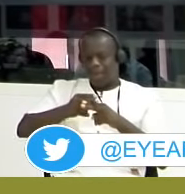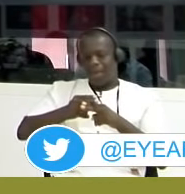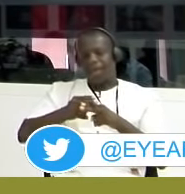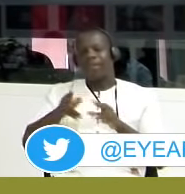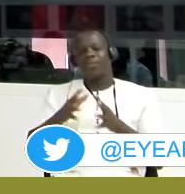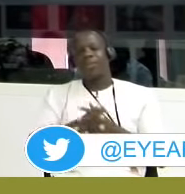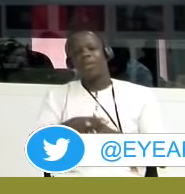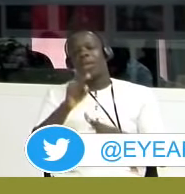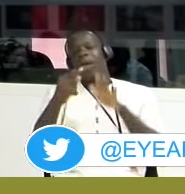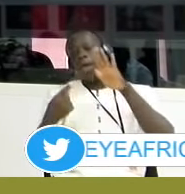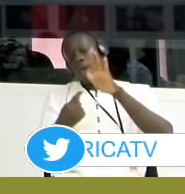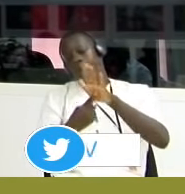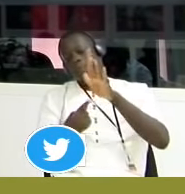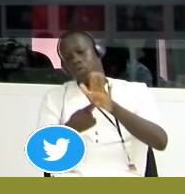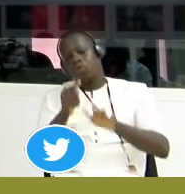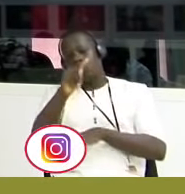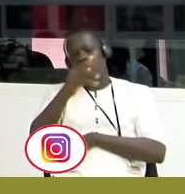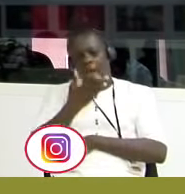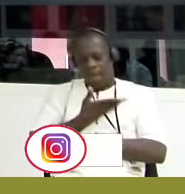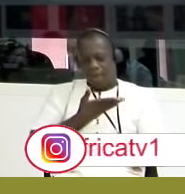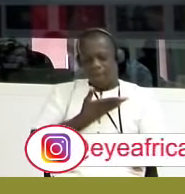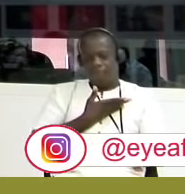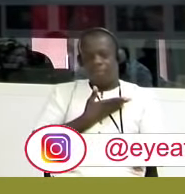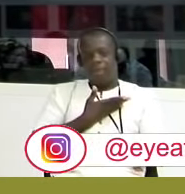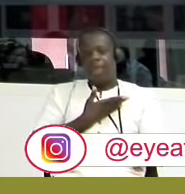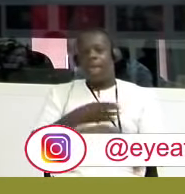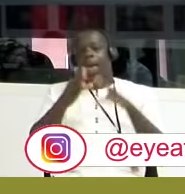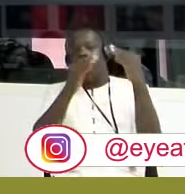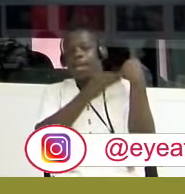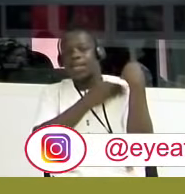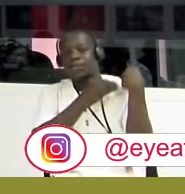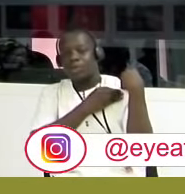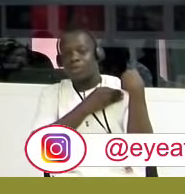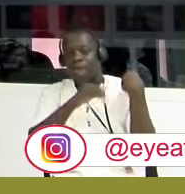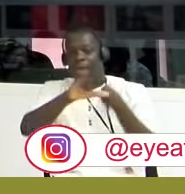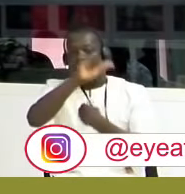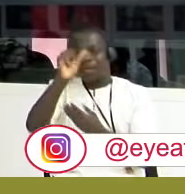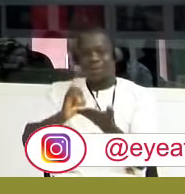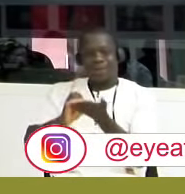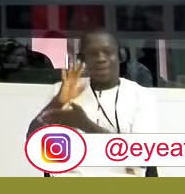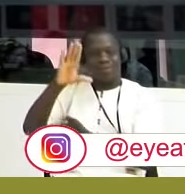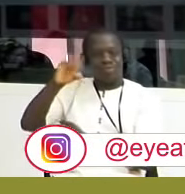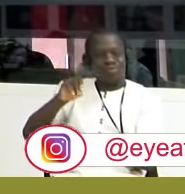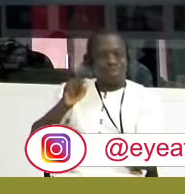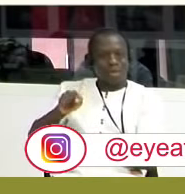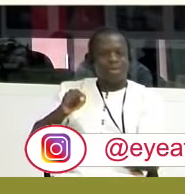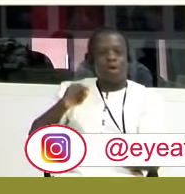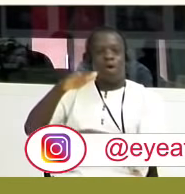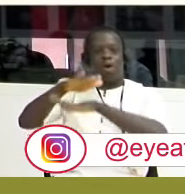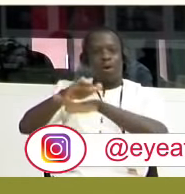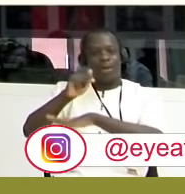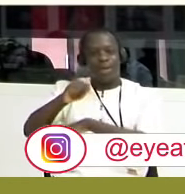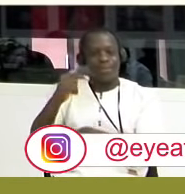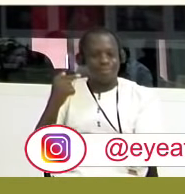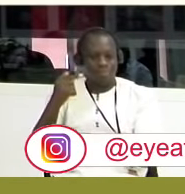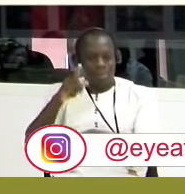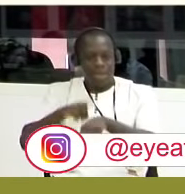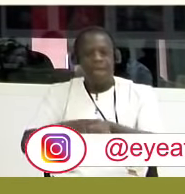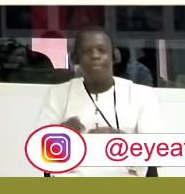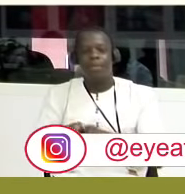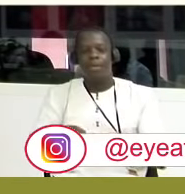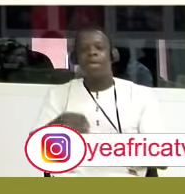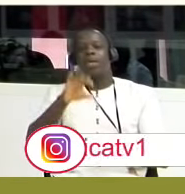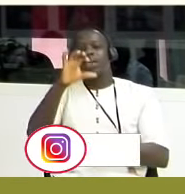authority and command to do that point in time, correct? To defuse the tension, I did it and it